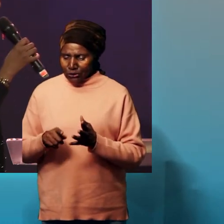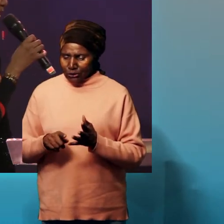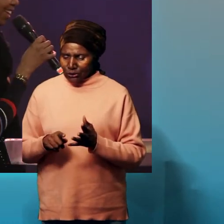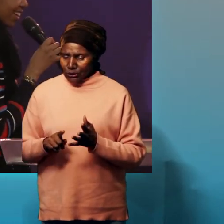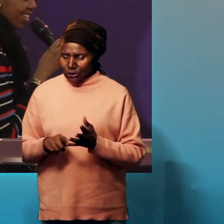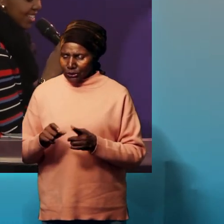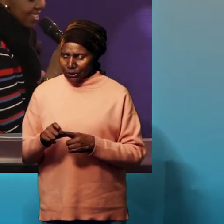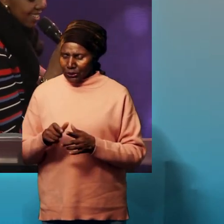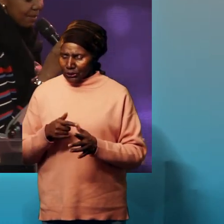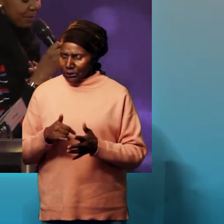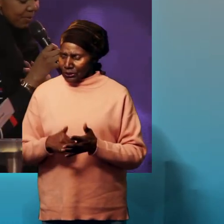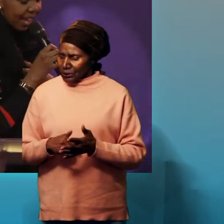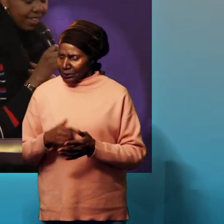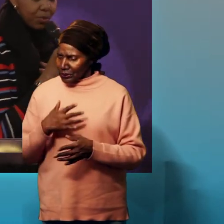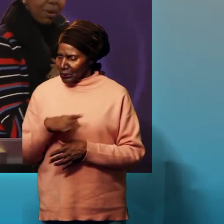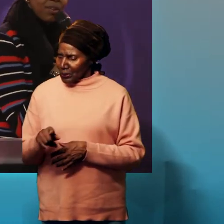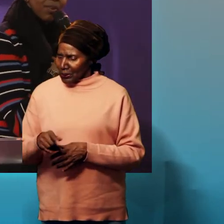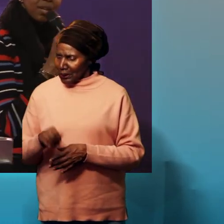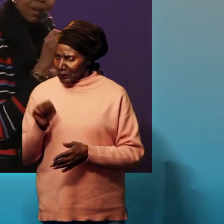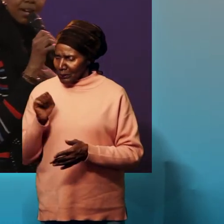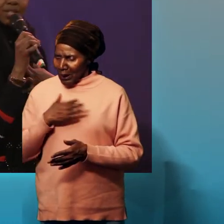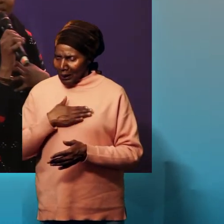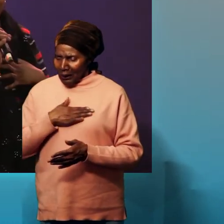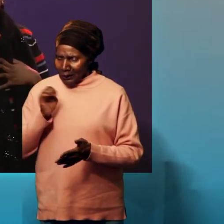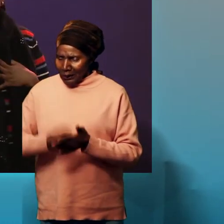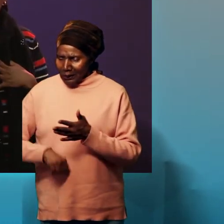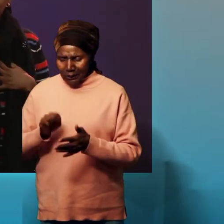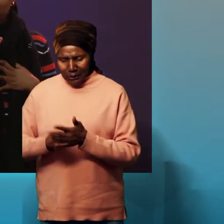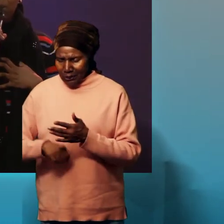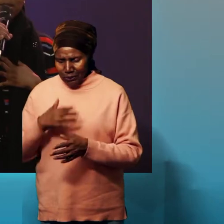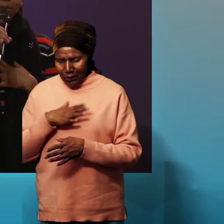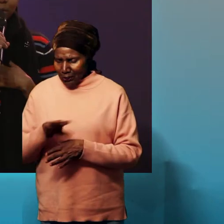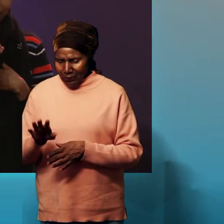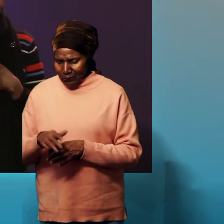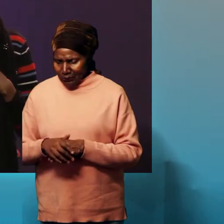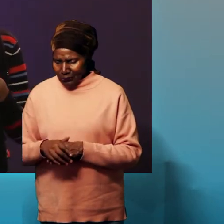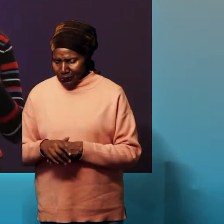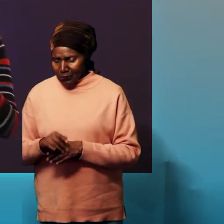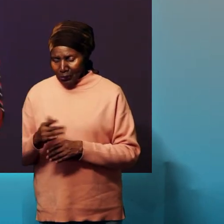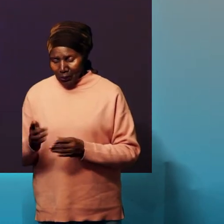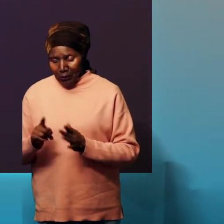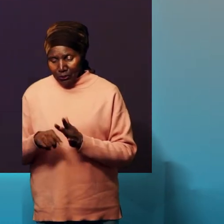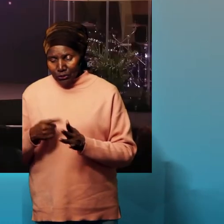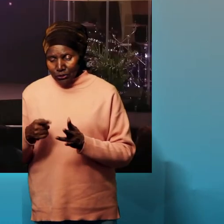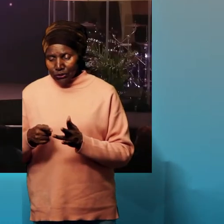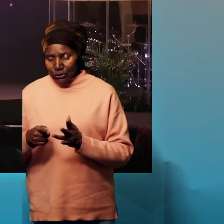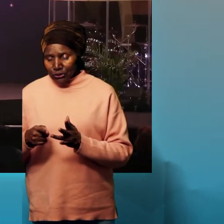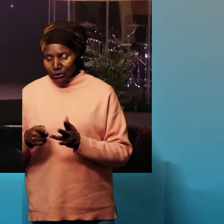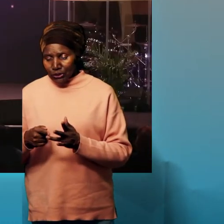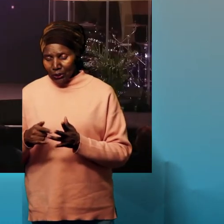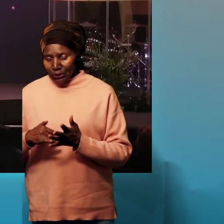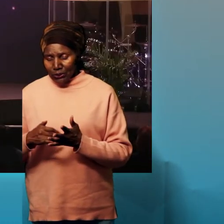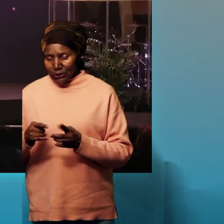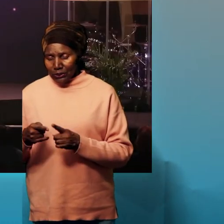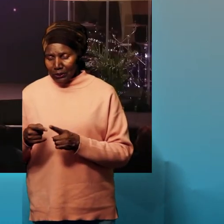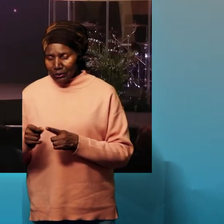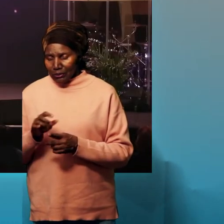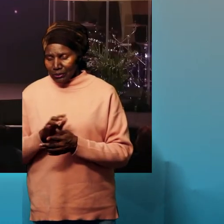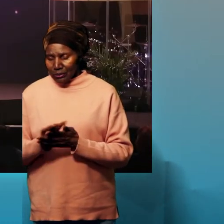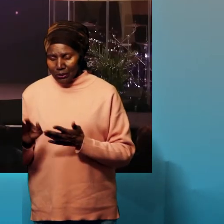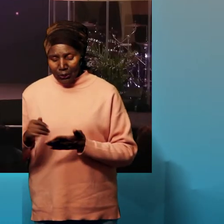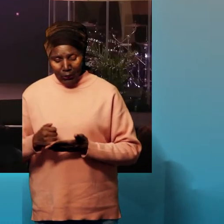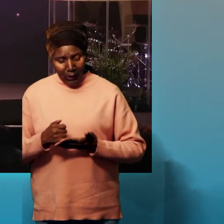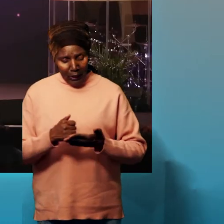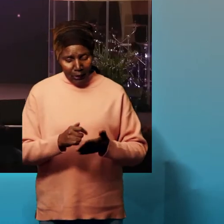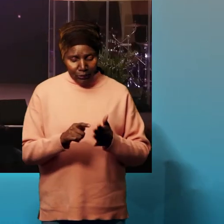heart never be that hardened. And then we might read about Joseph of Arimathea, the one who helped Jesus carry the cross. And we're like,